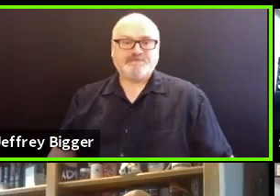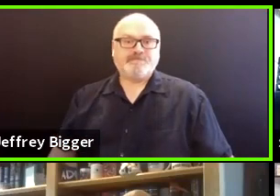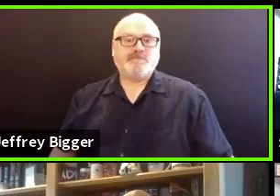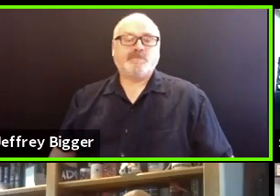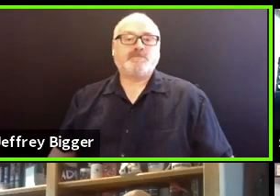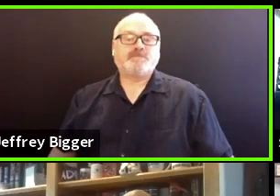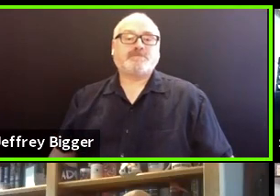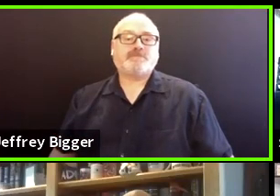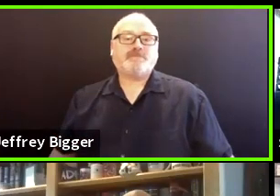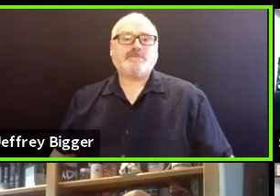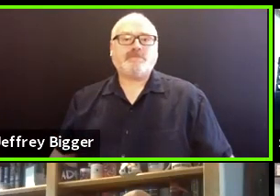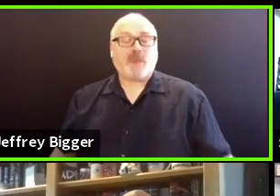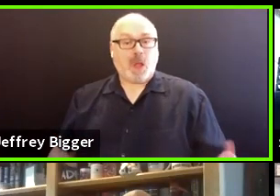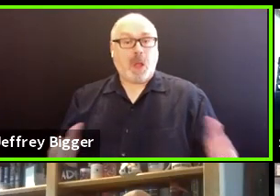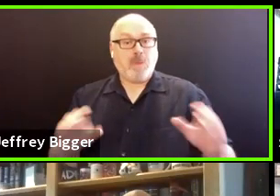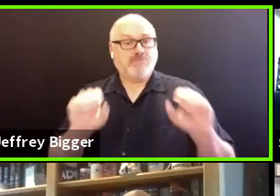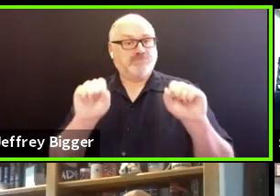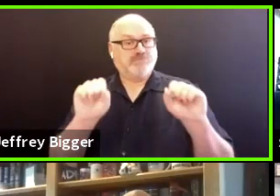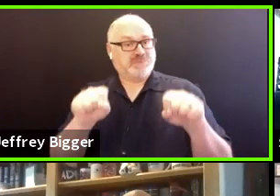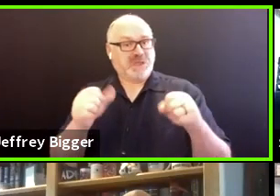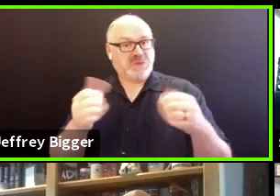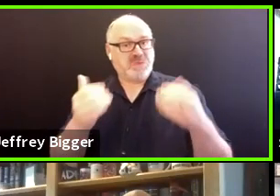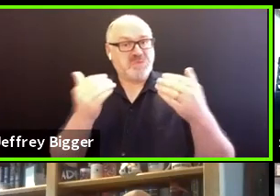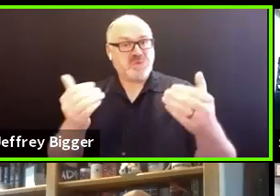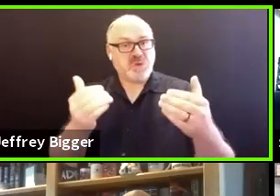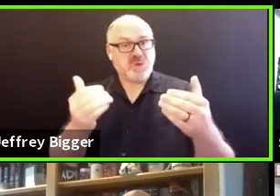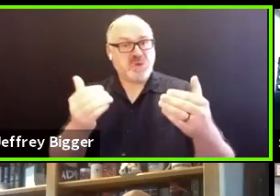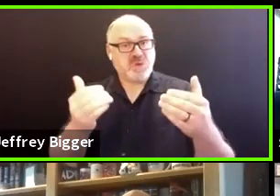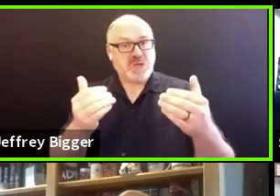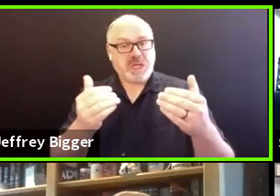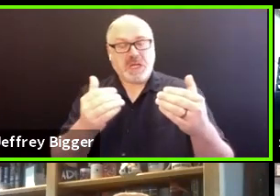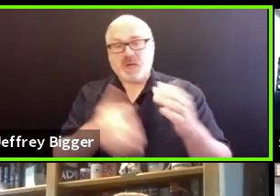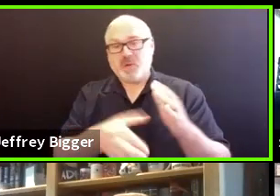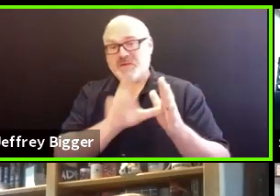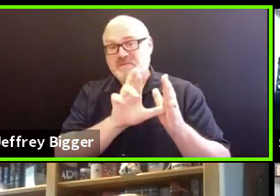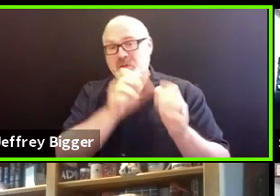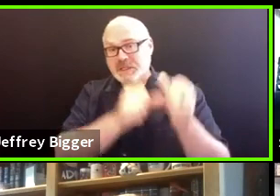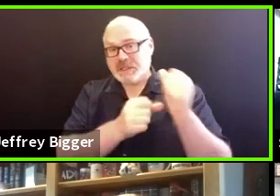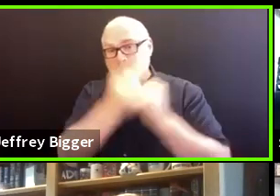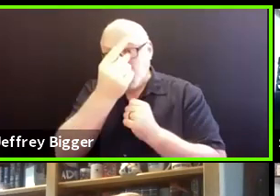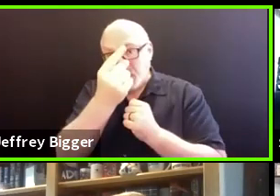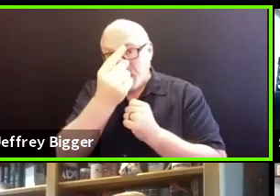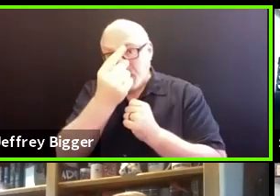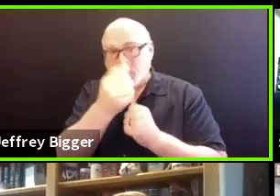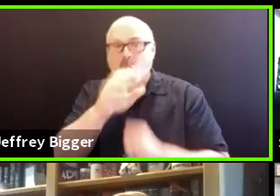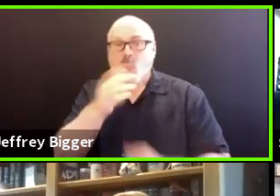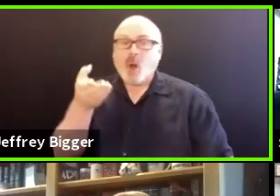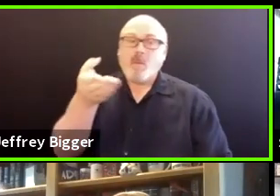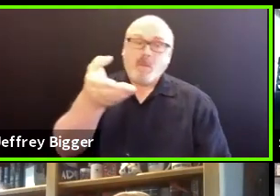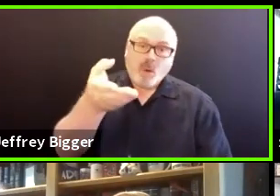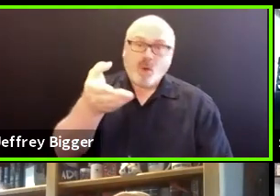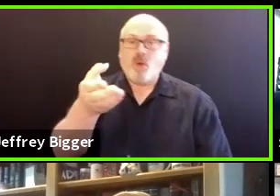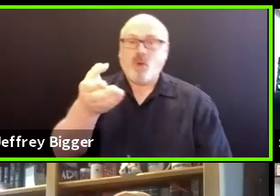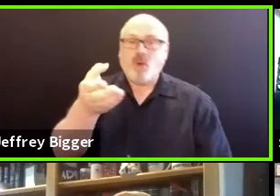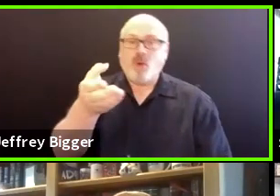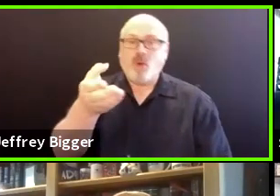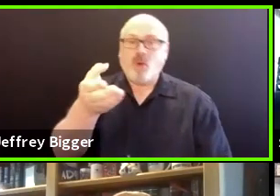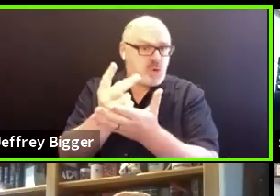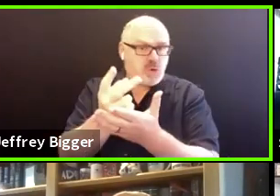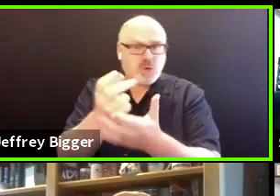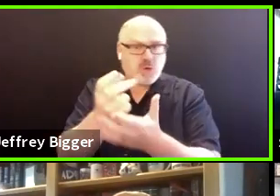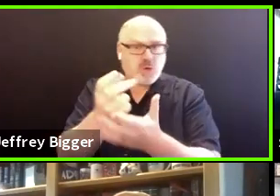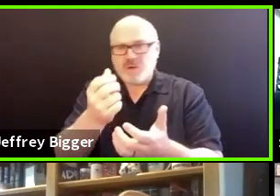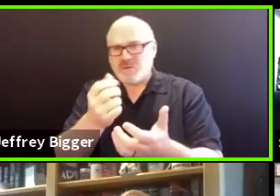So I guess we could go through each one, or we could have a motion to approve. What are there?